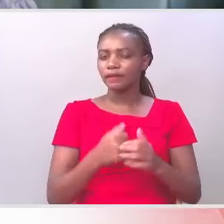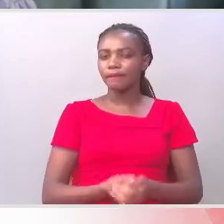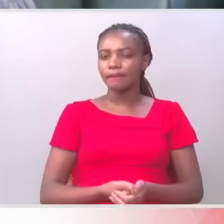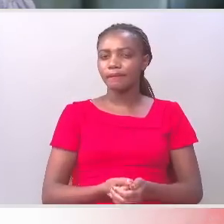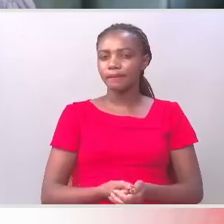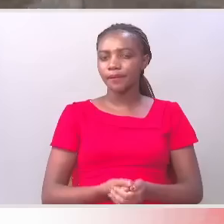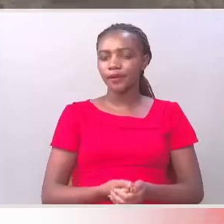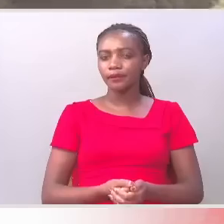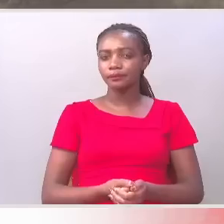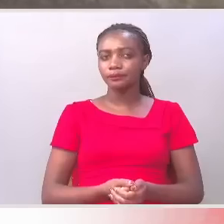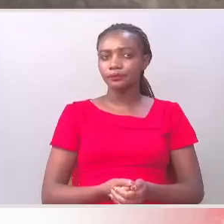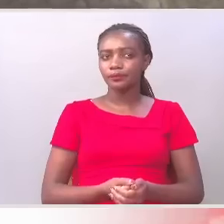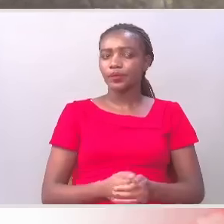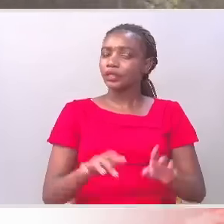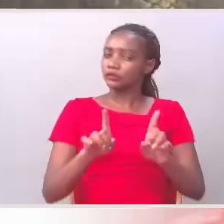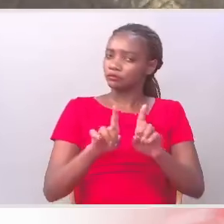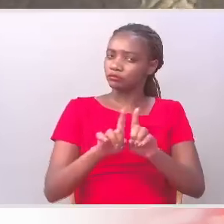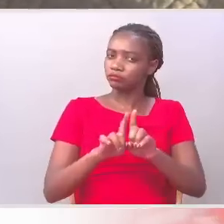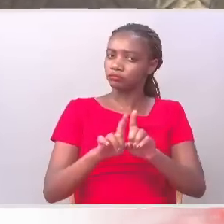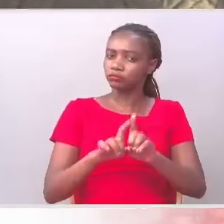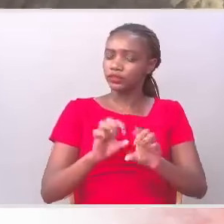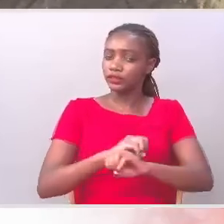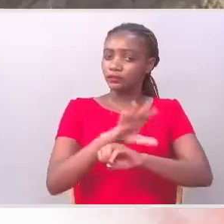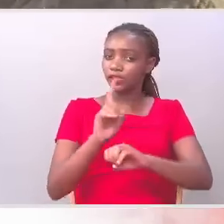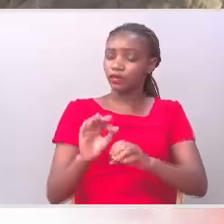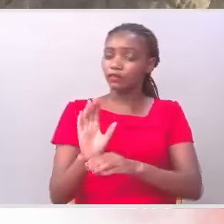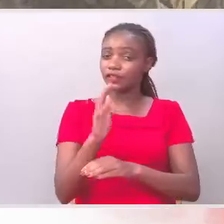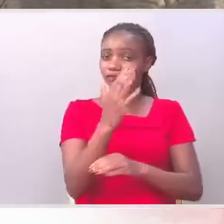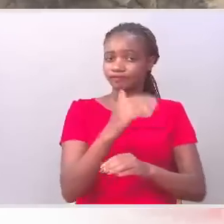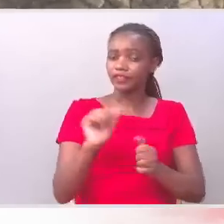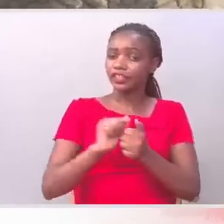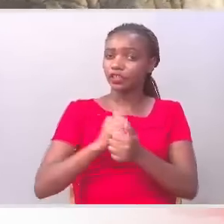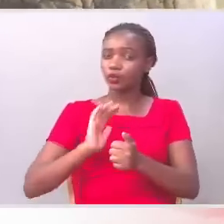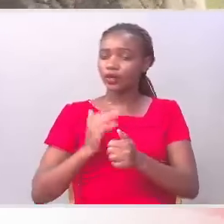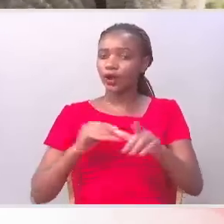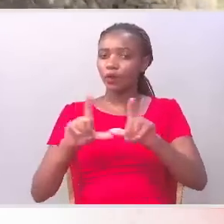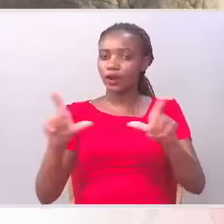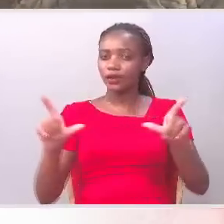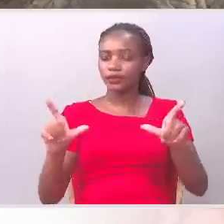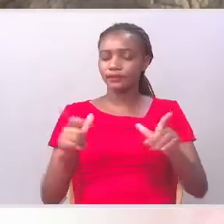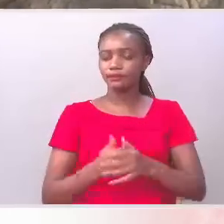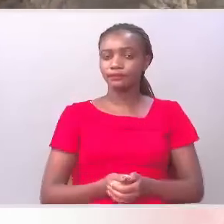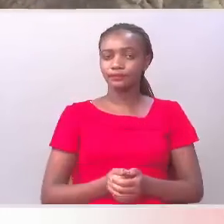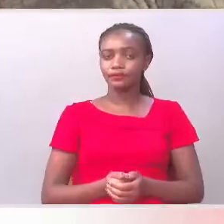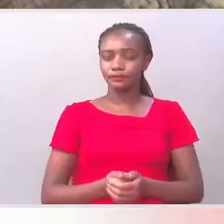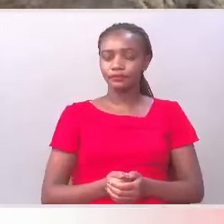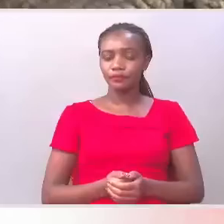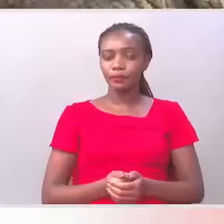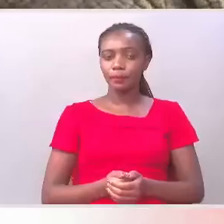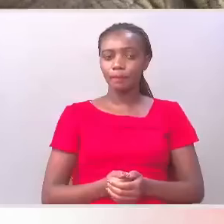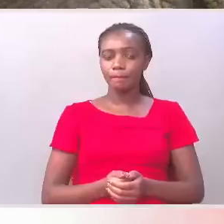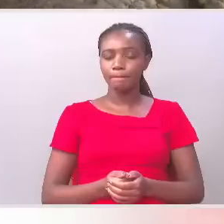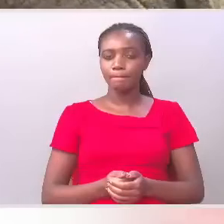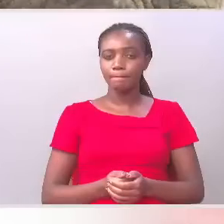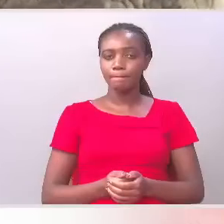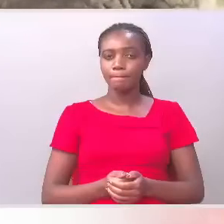in this area. The spread of the invasive species all over is attributed to, one, its